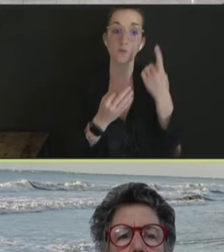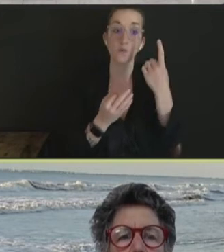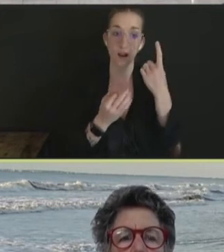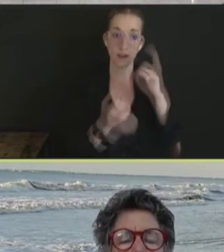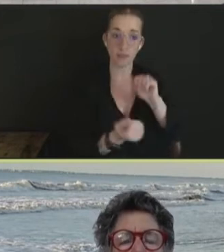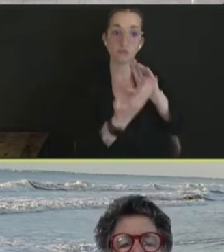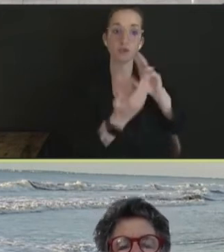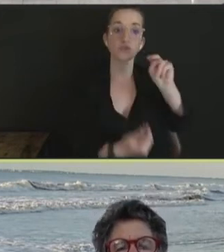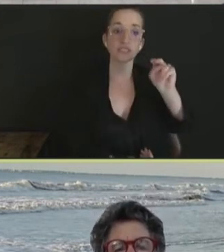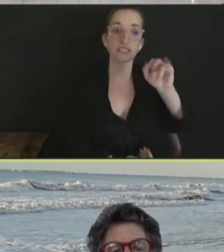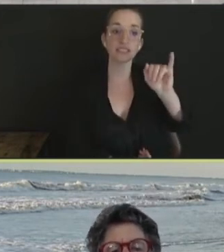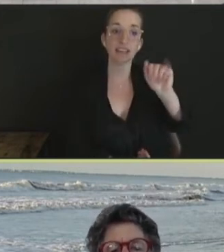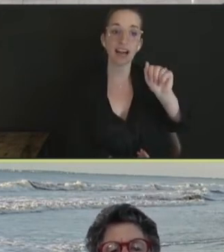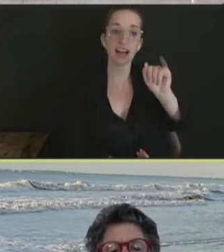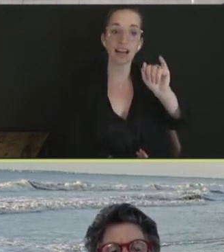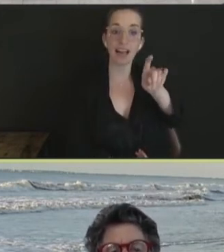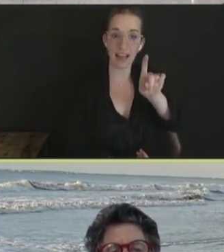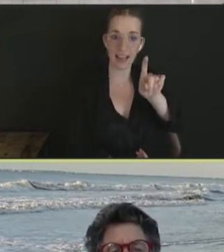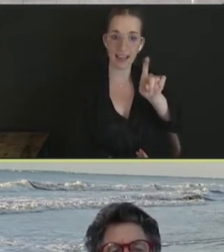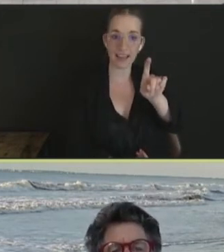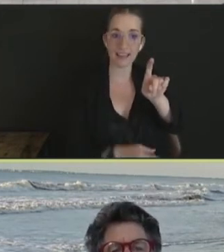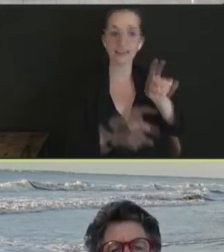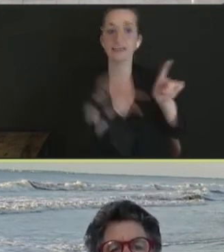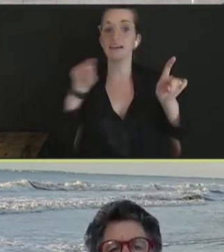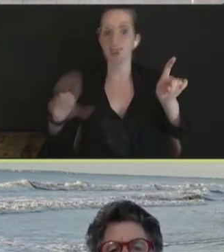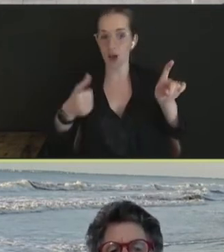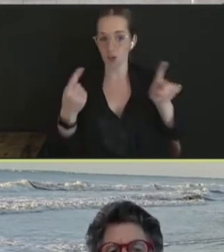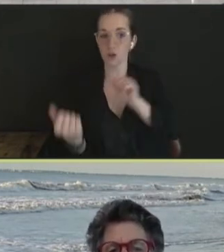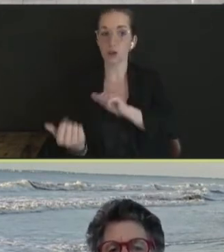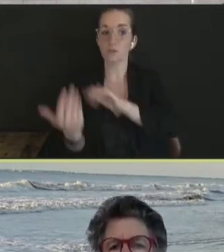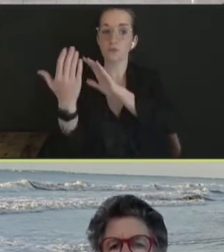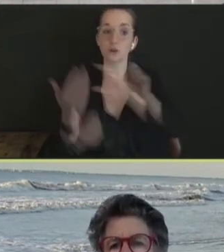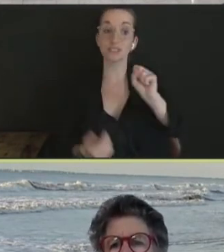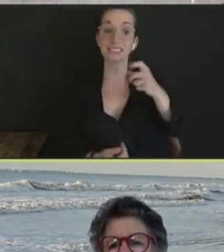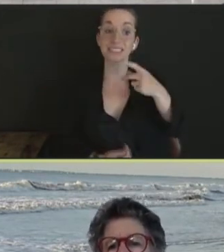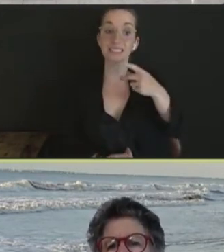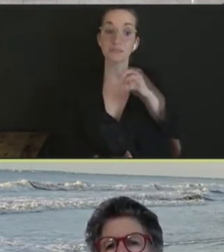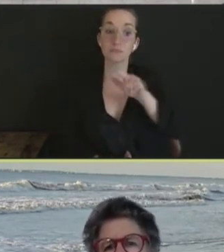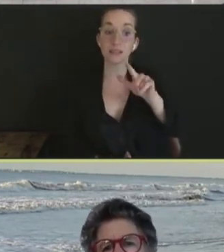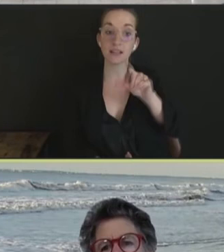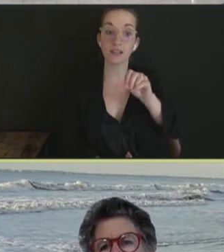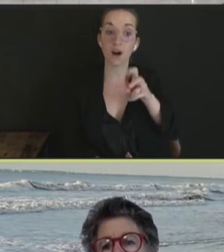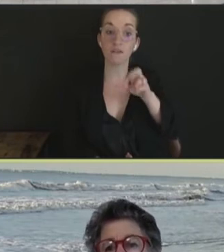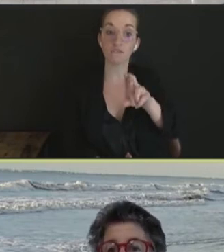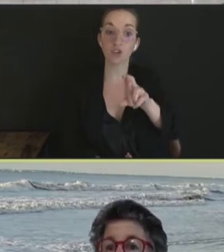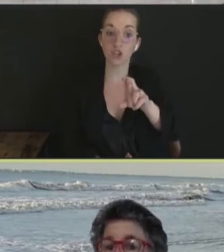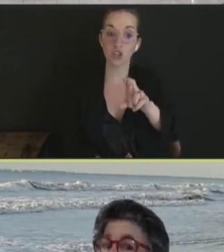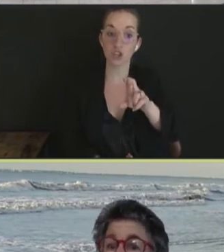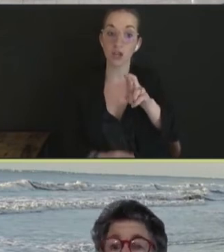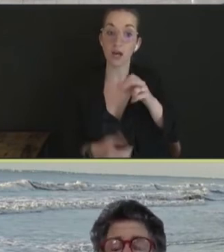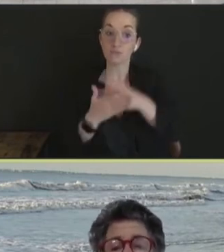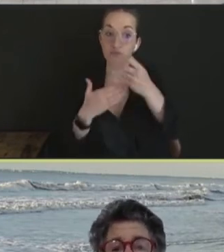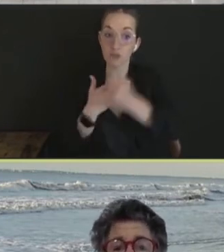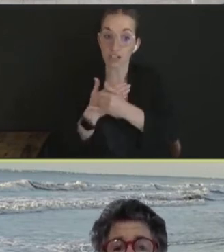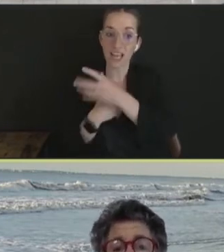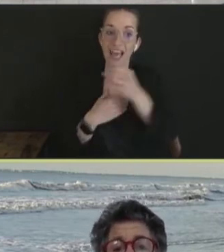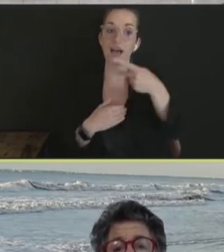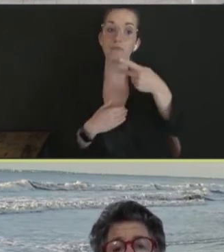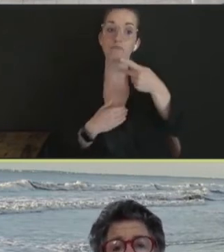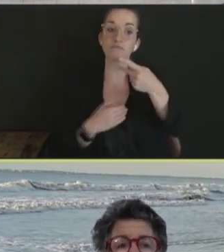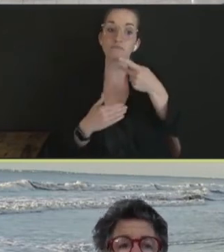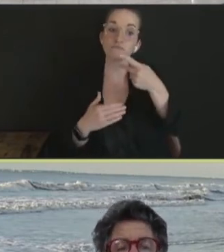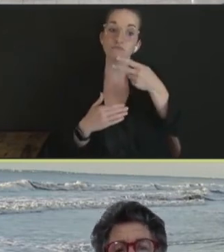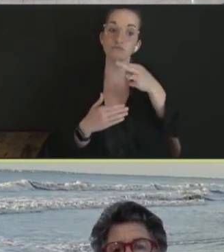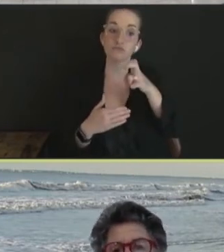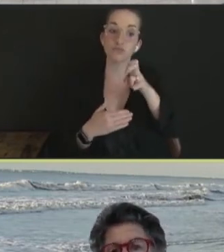the other is the approach that the Spillover Project and the PREDICT Consortium have taken. Both of these are going to converge